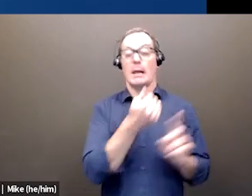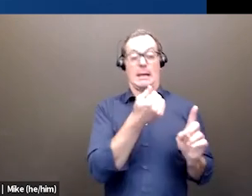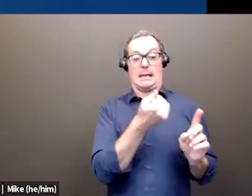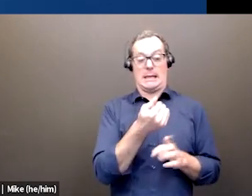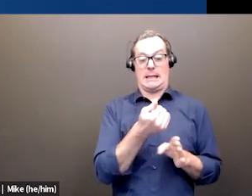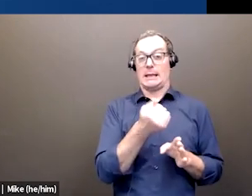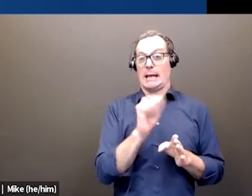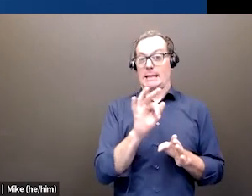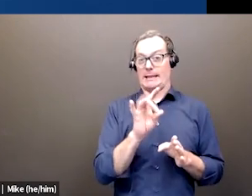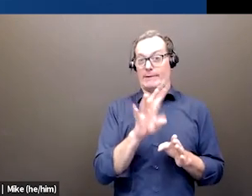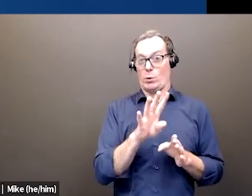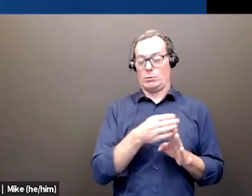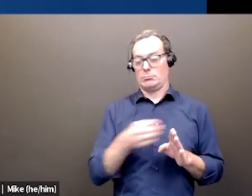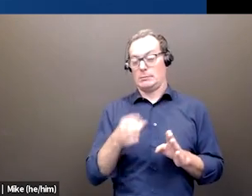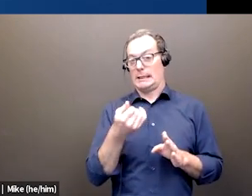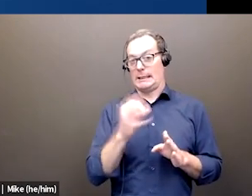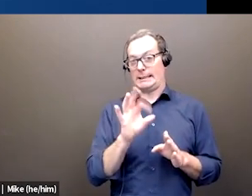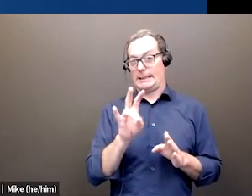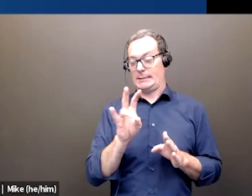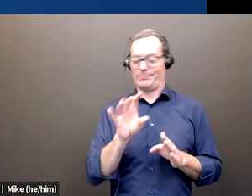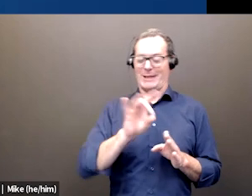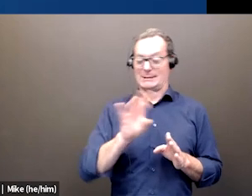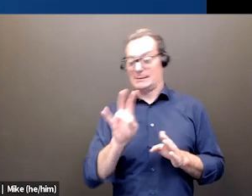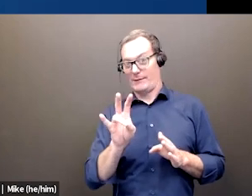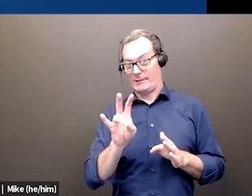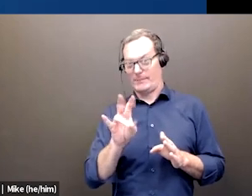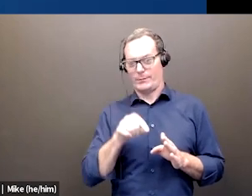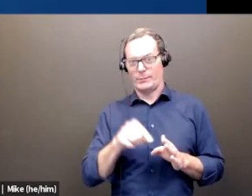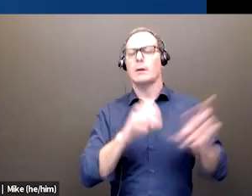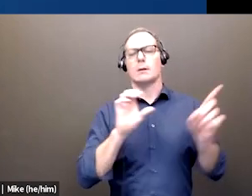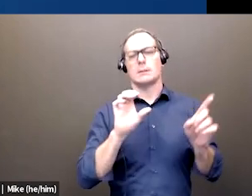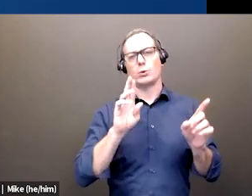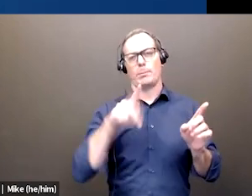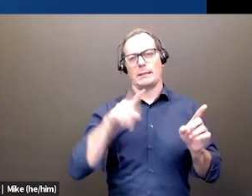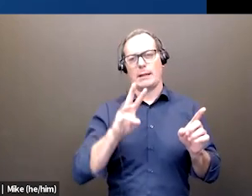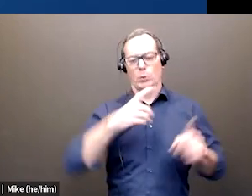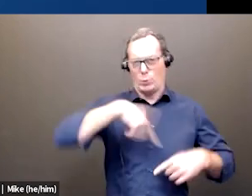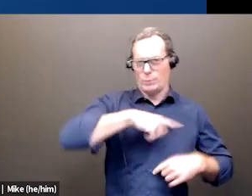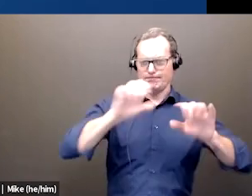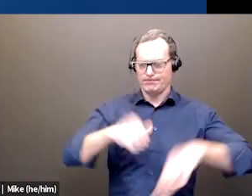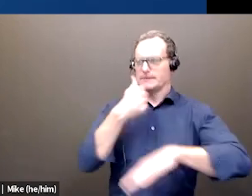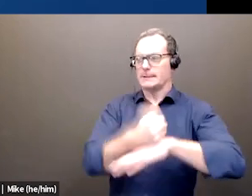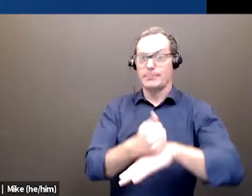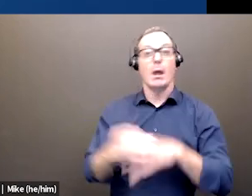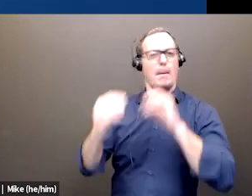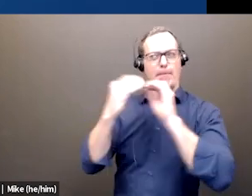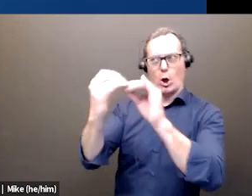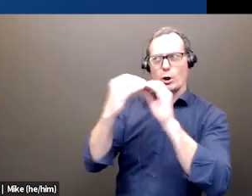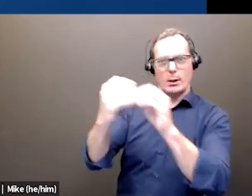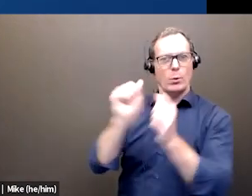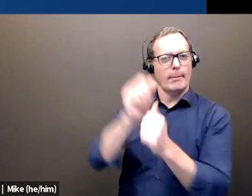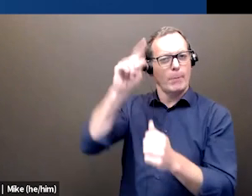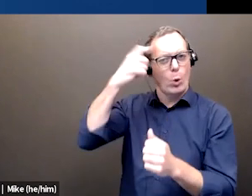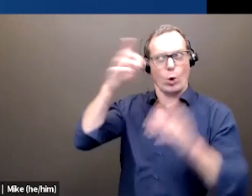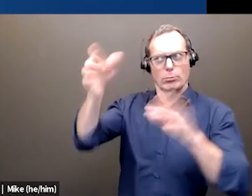1987, CUPW began to put childcare on the bargaining agenda, and in 1987 won